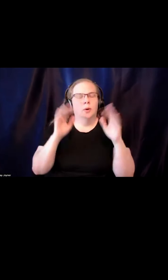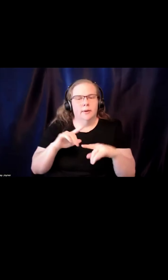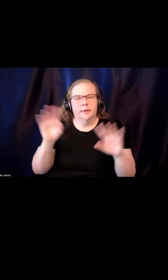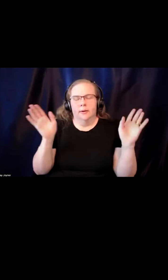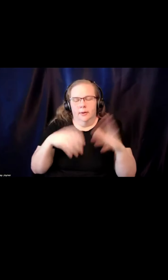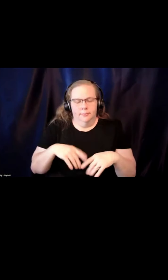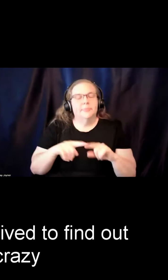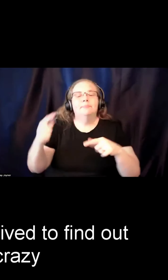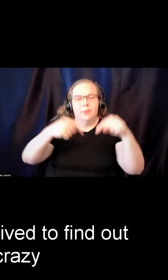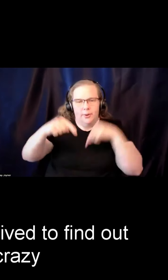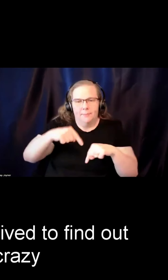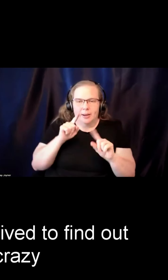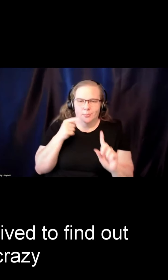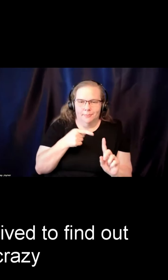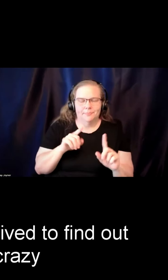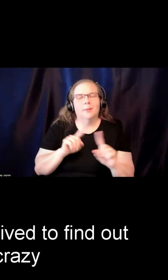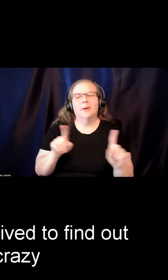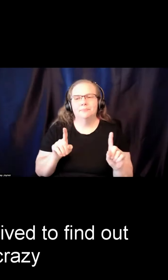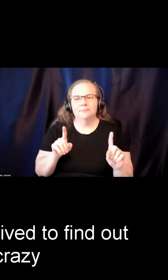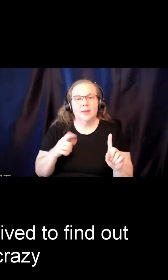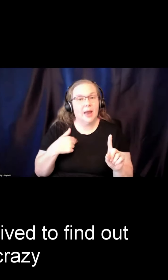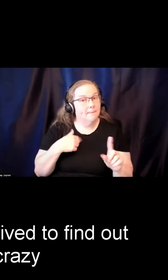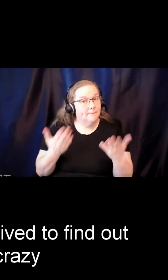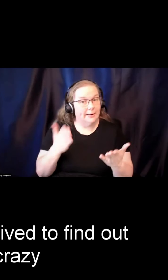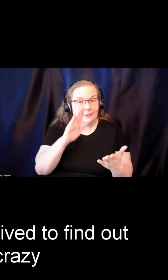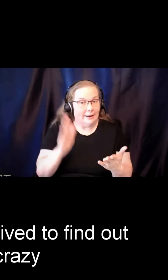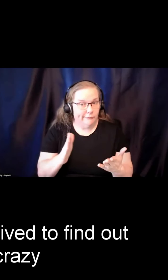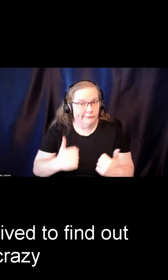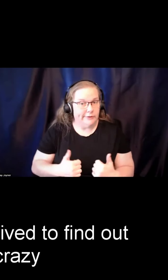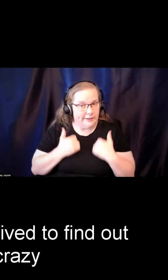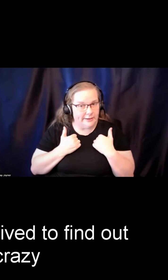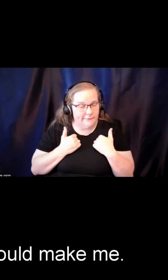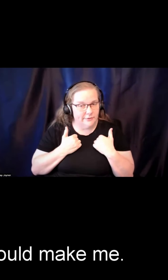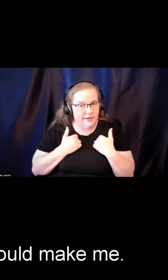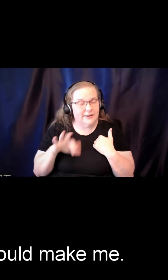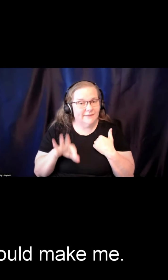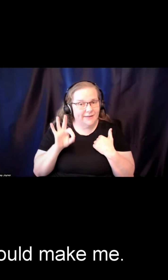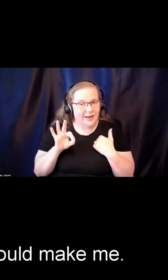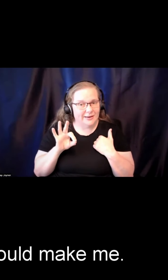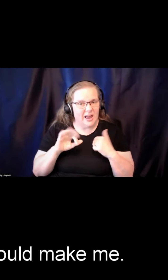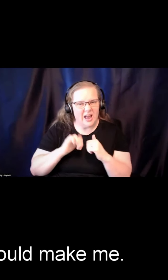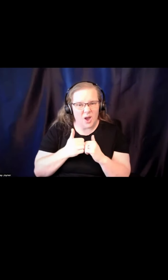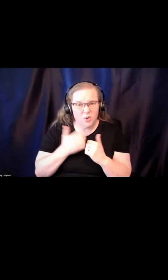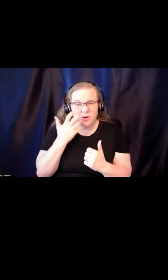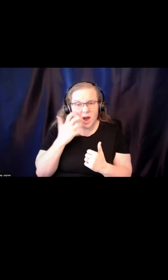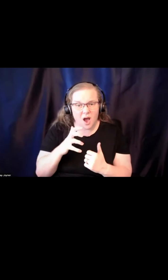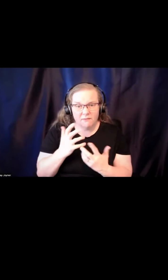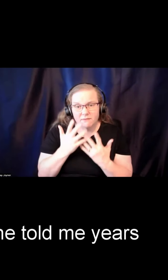was. I might never have lived to find out just how crazy those hot flashes could make